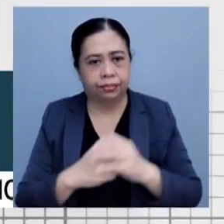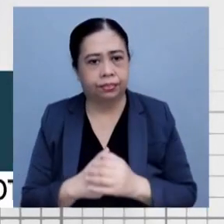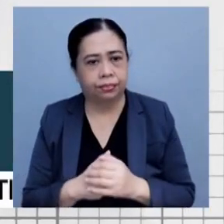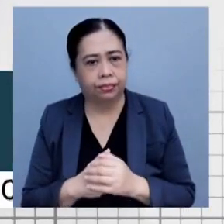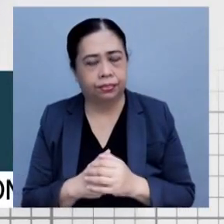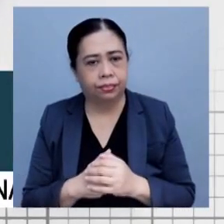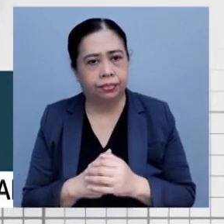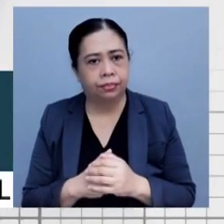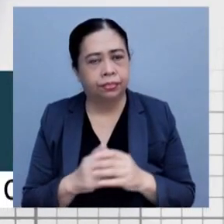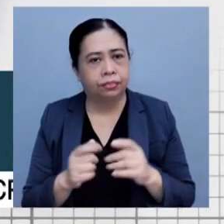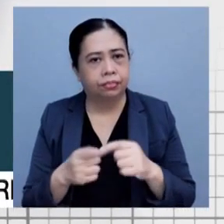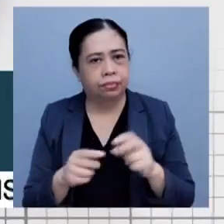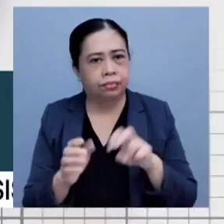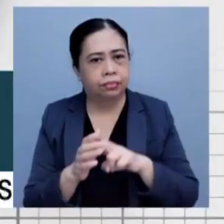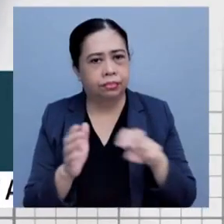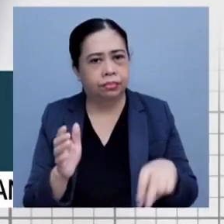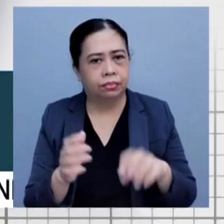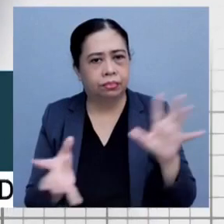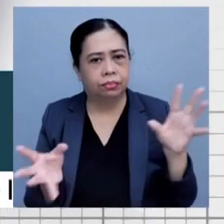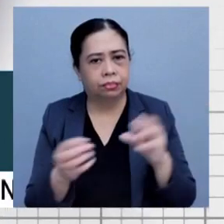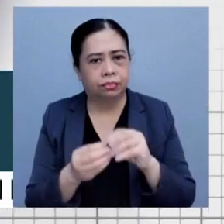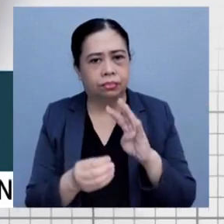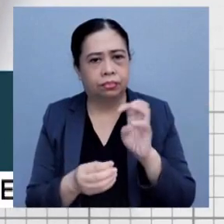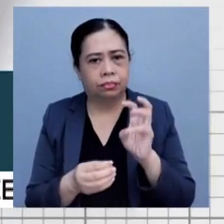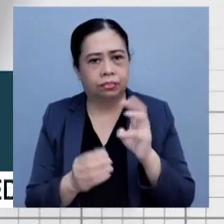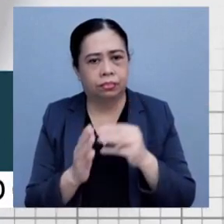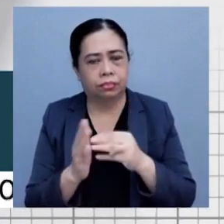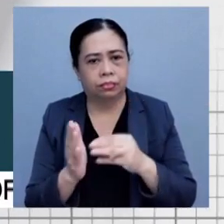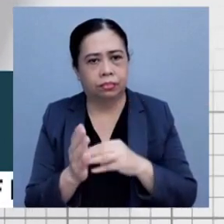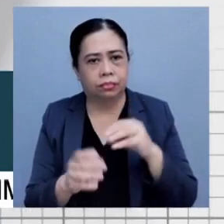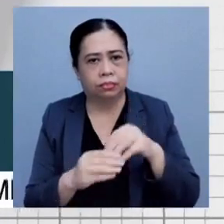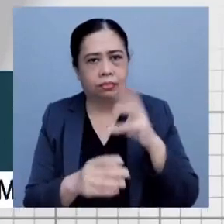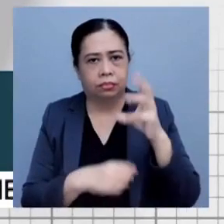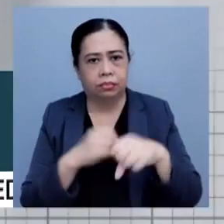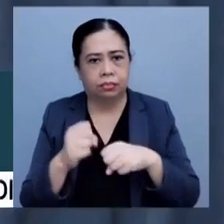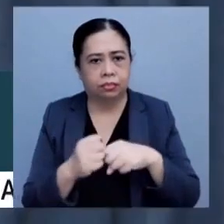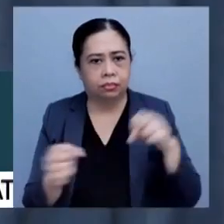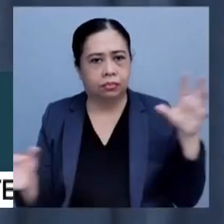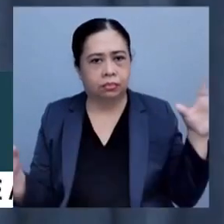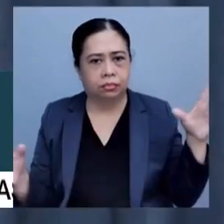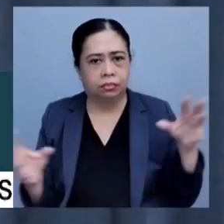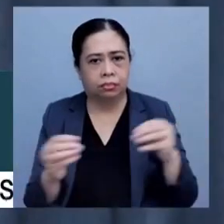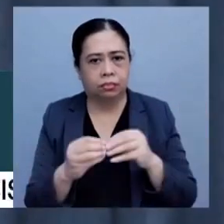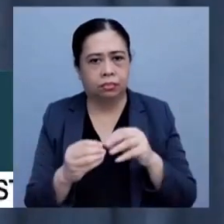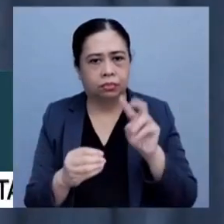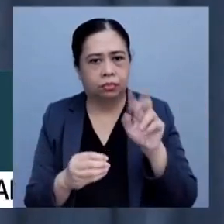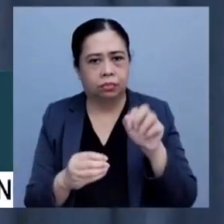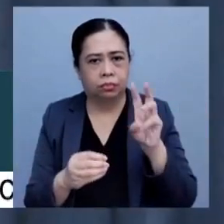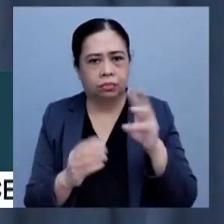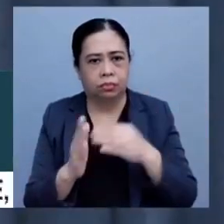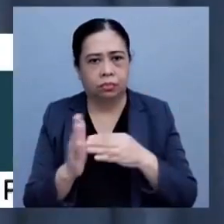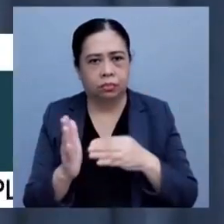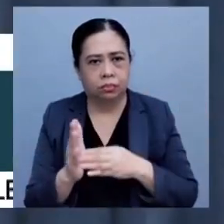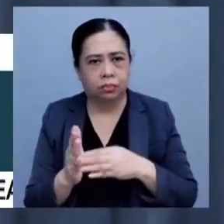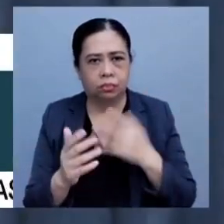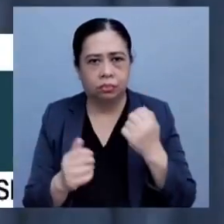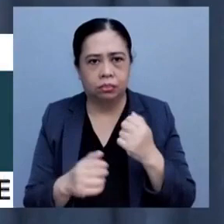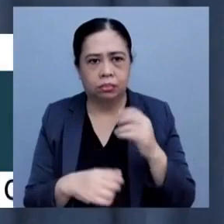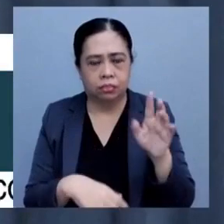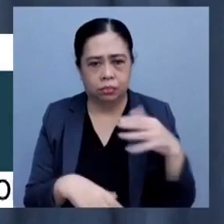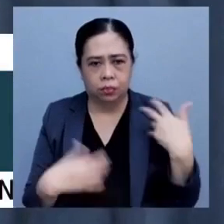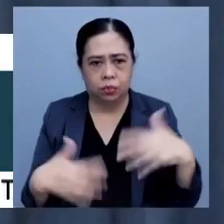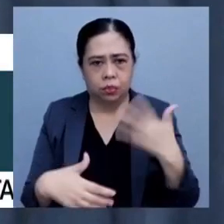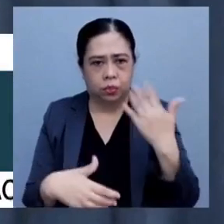stepped down, or a total of 2.6 billion pesos in 6 years. A huge amount raises eyebrows. Bakit umabot sa 460